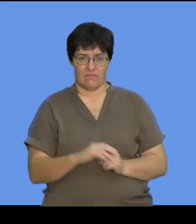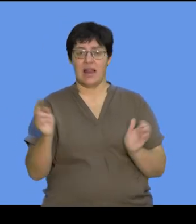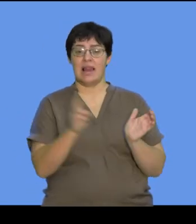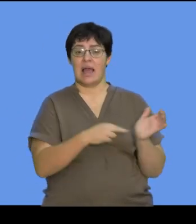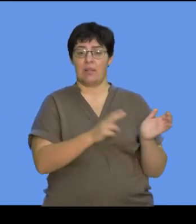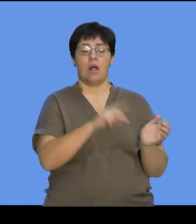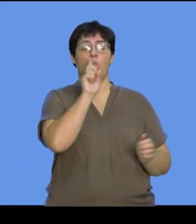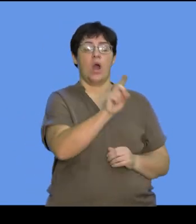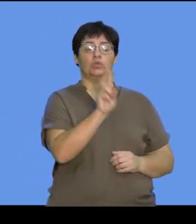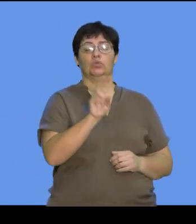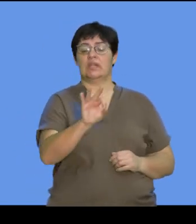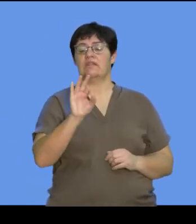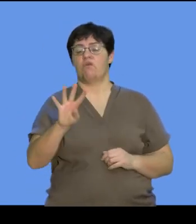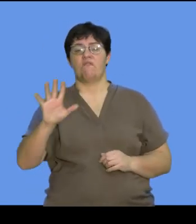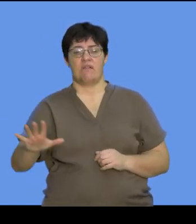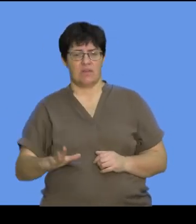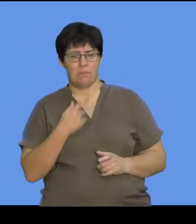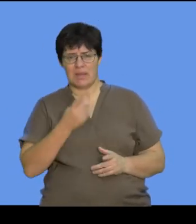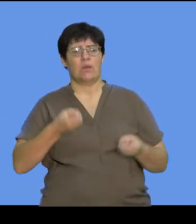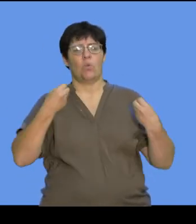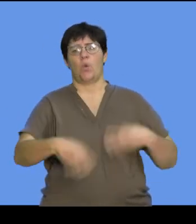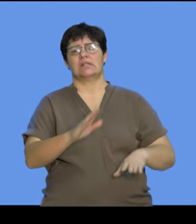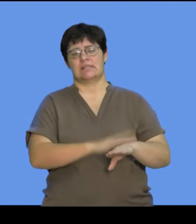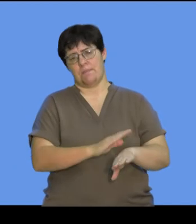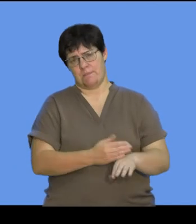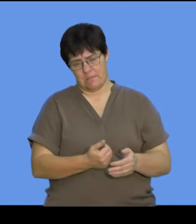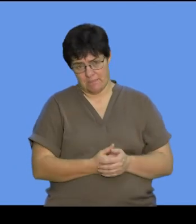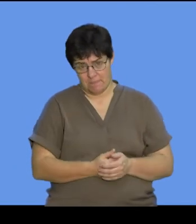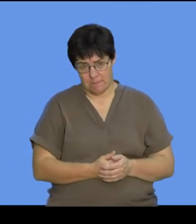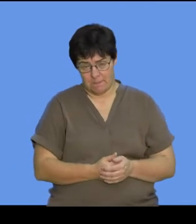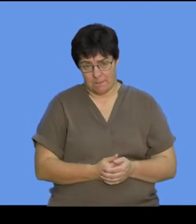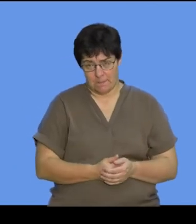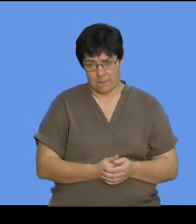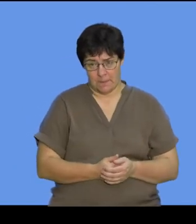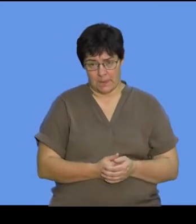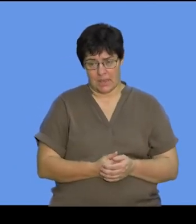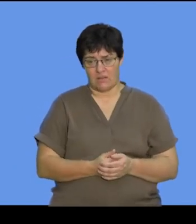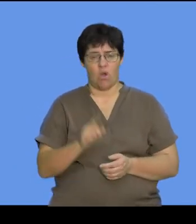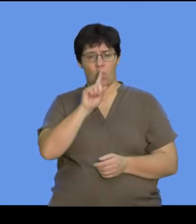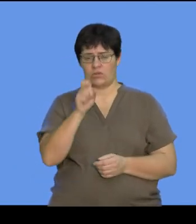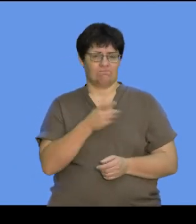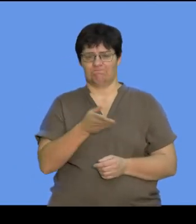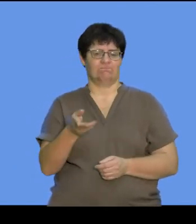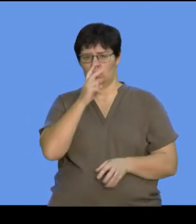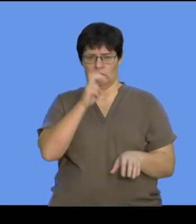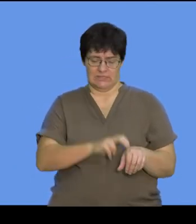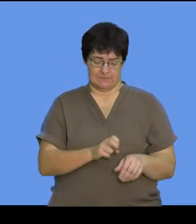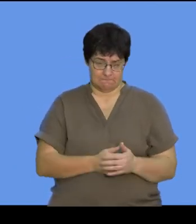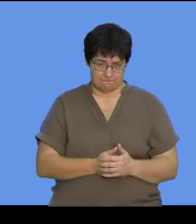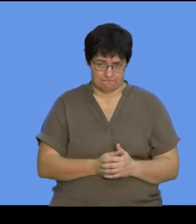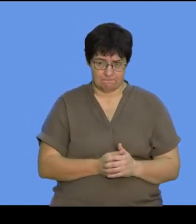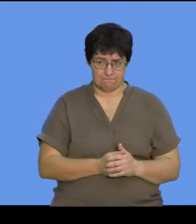labeling parts 1 to 5, it would mean that you would have spent an extra few minutes on questions that were not